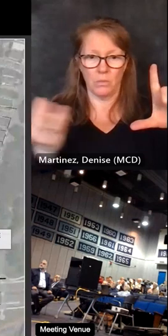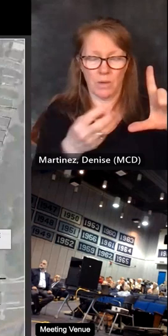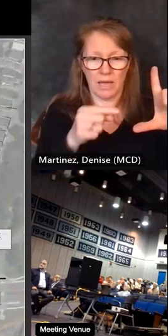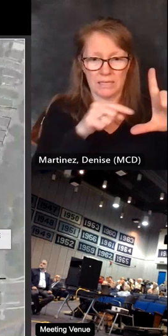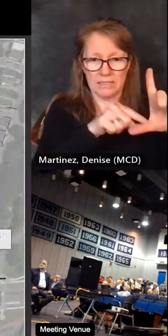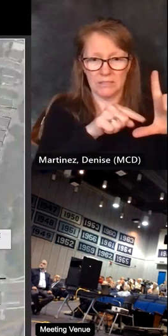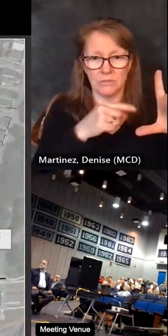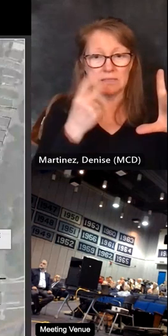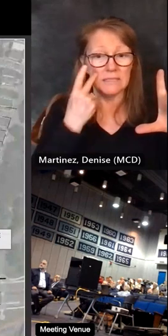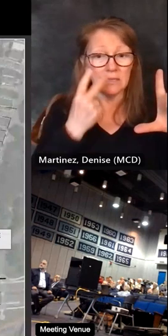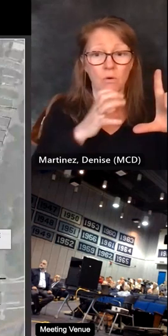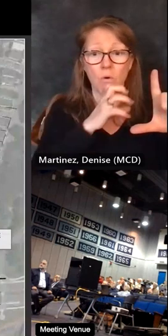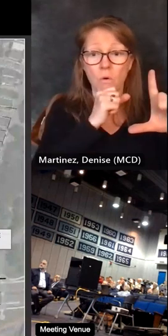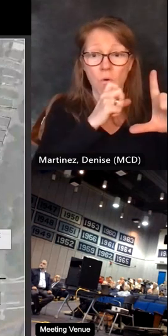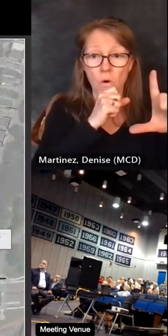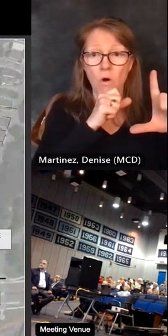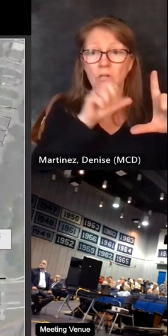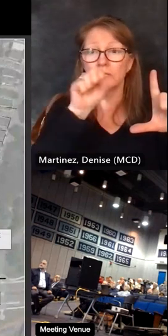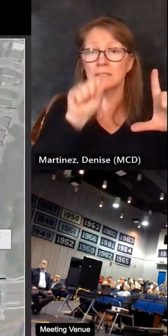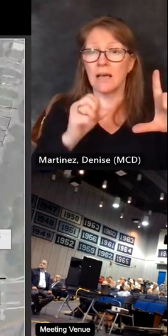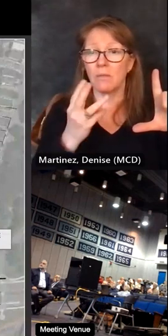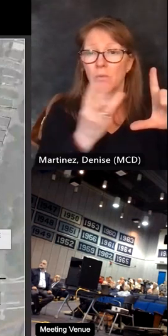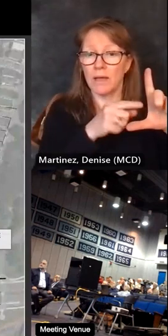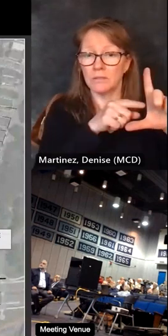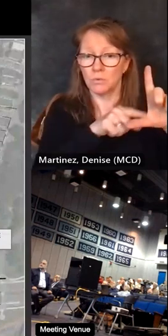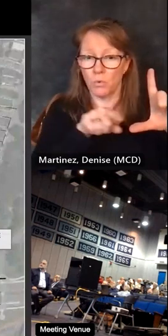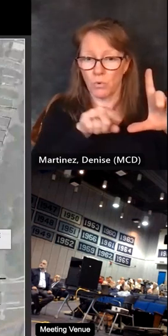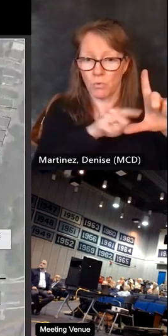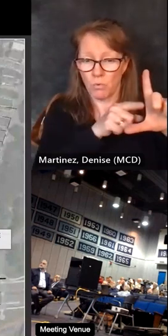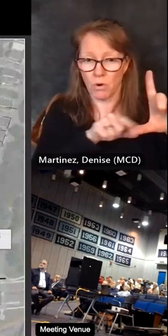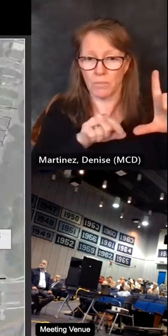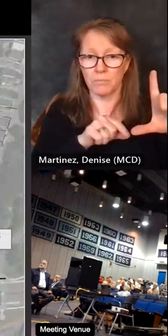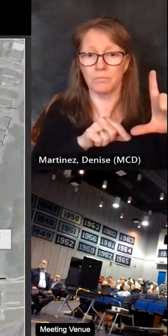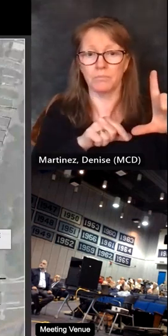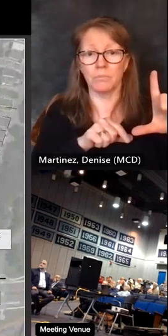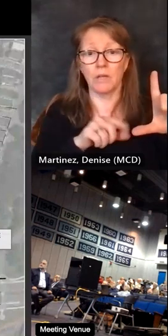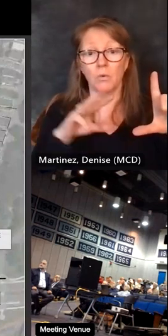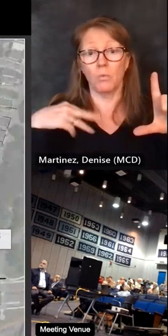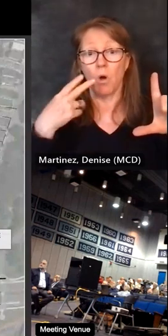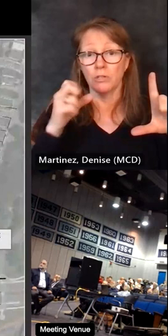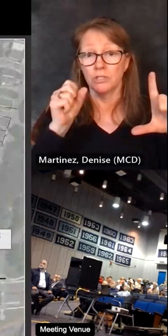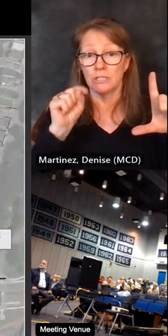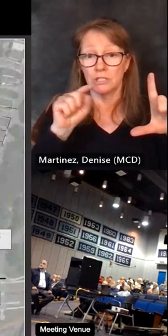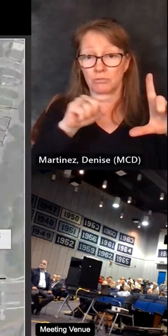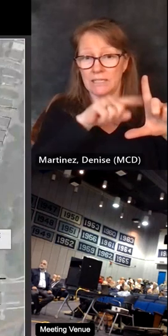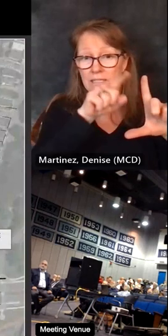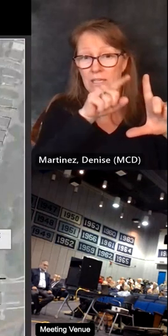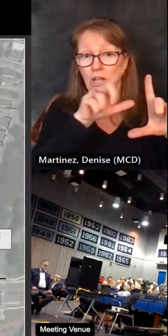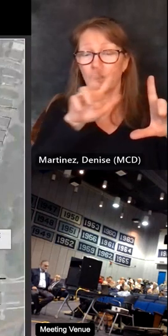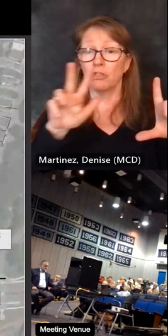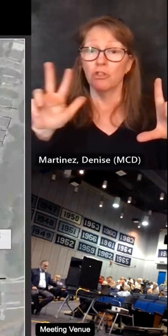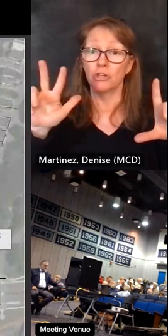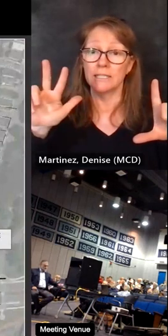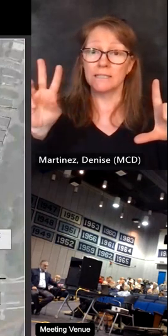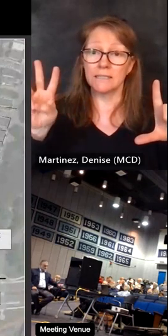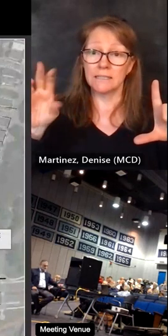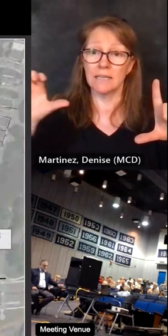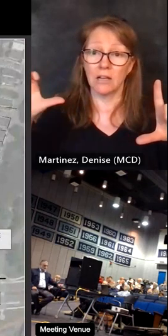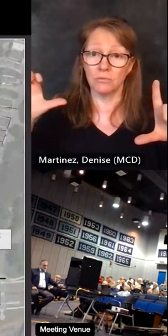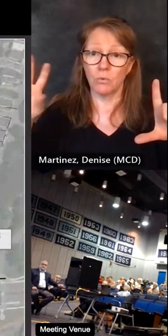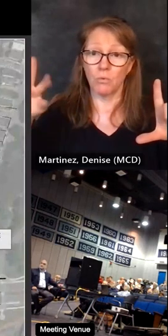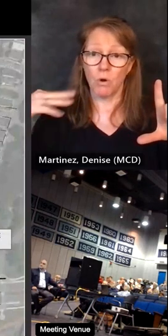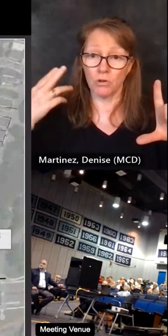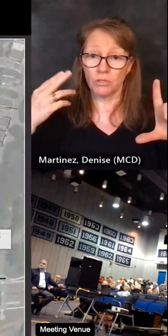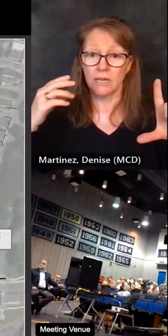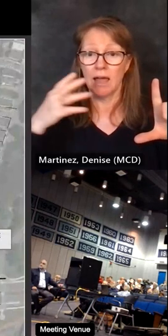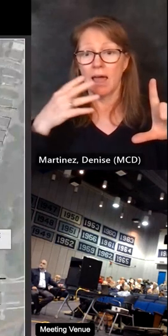orange line and southwest border along the left side of the map, as well as Washington Street. We have 3600 Washington Street and the 500